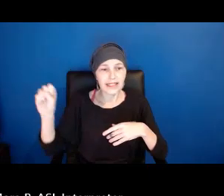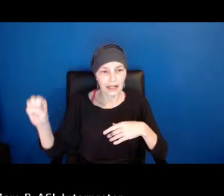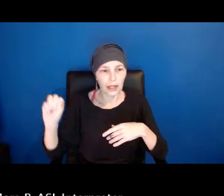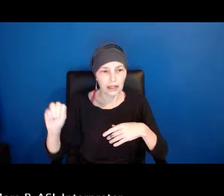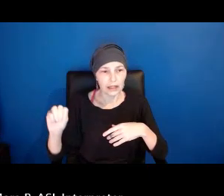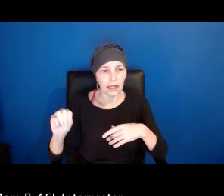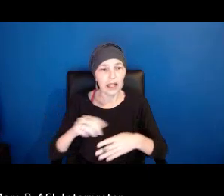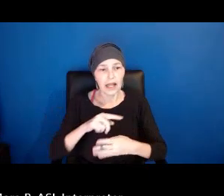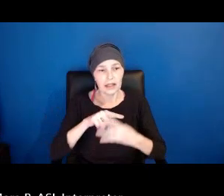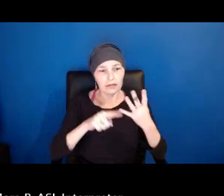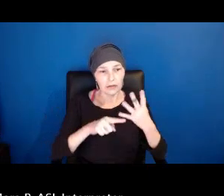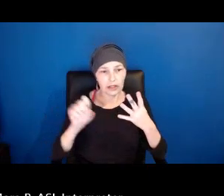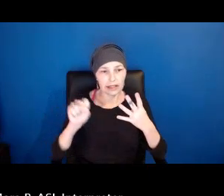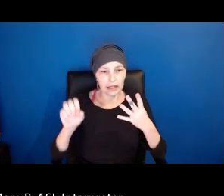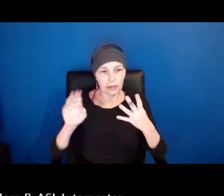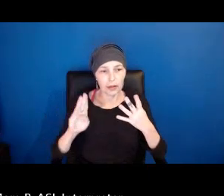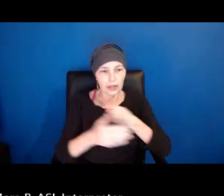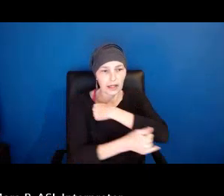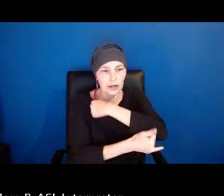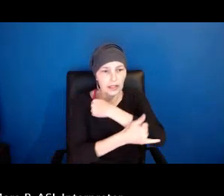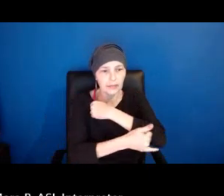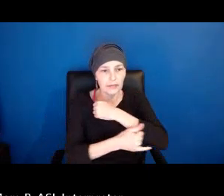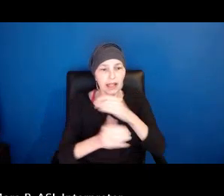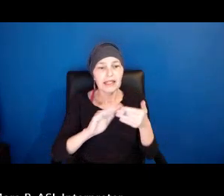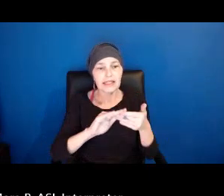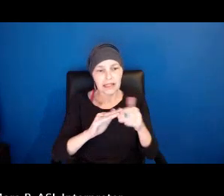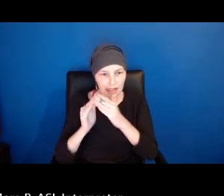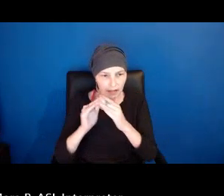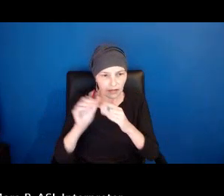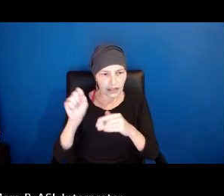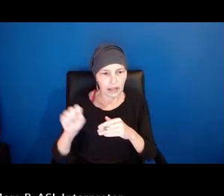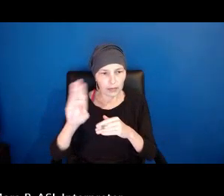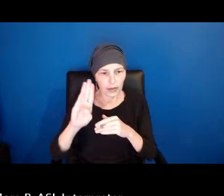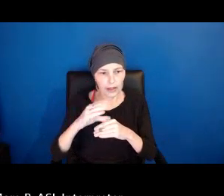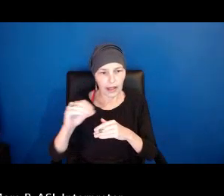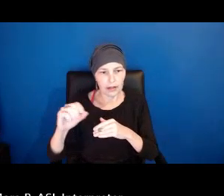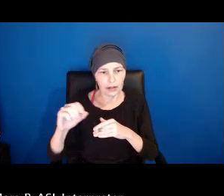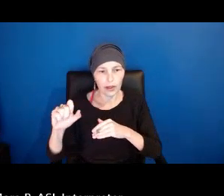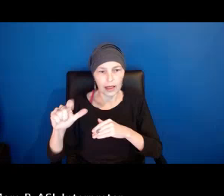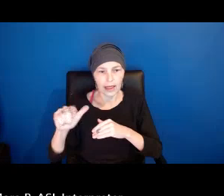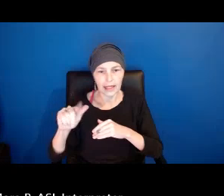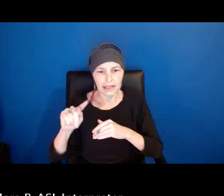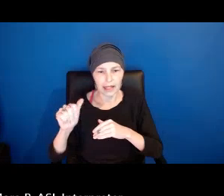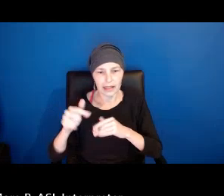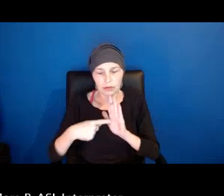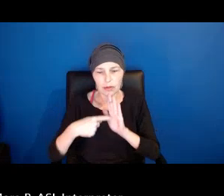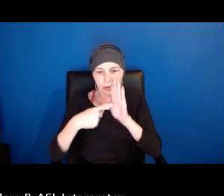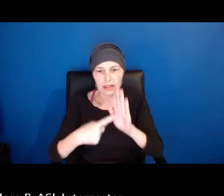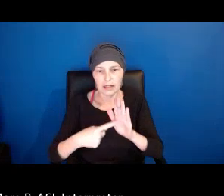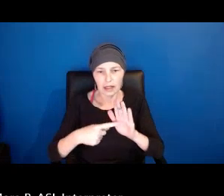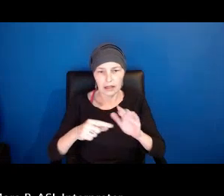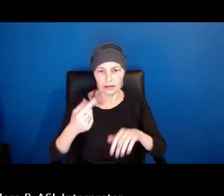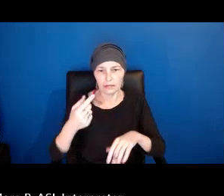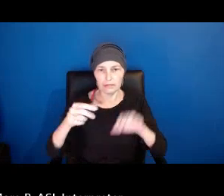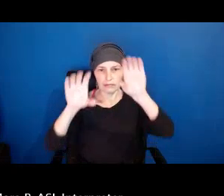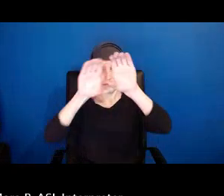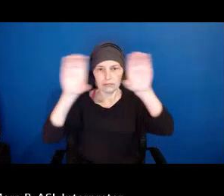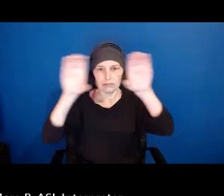in Santa Barbara County, including in the cities of Santa Barbara and Galena, which are represented on the bottom row of